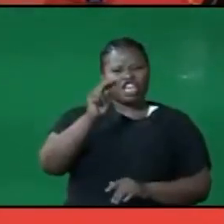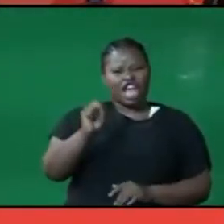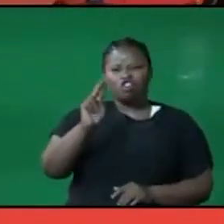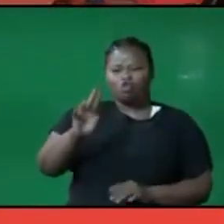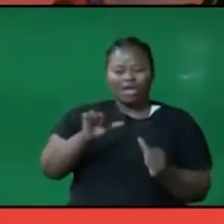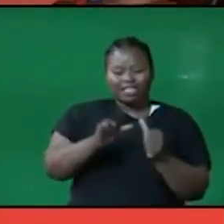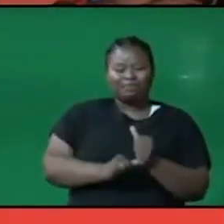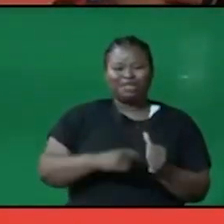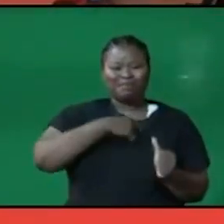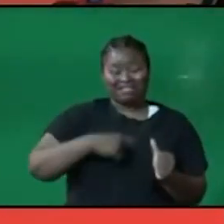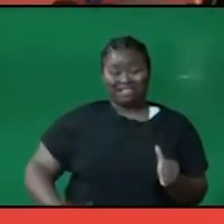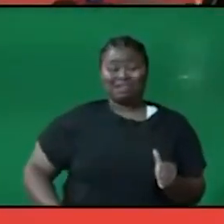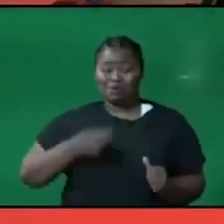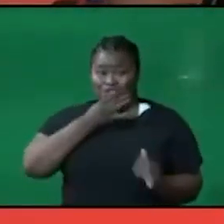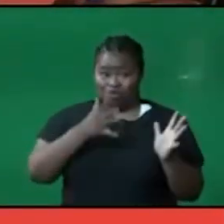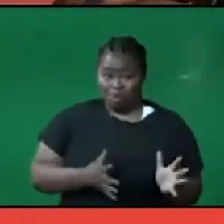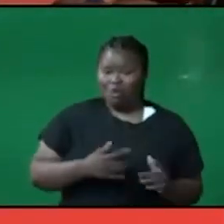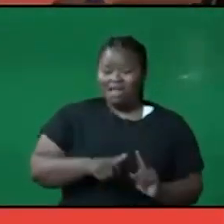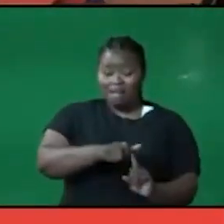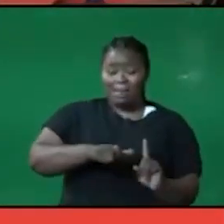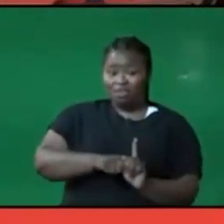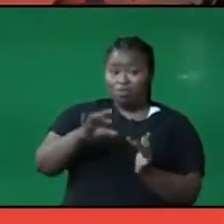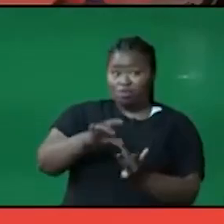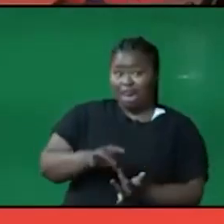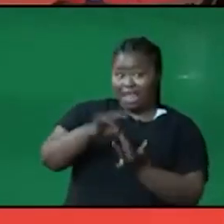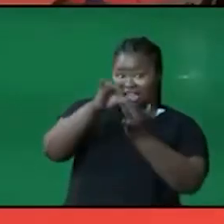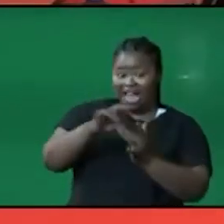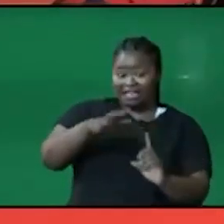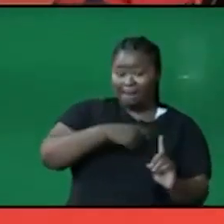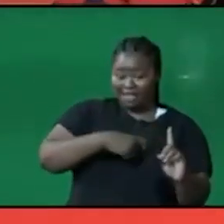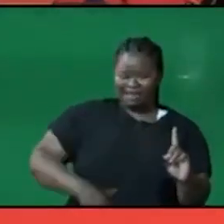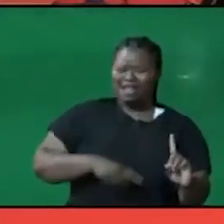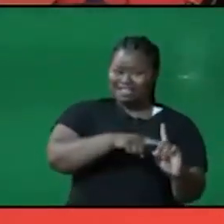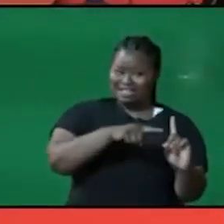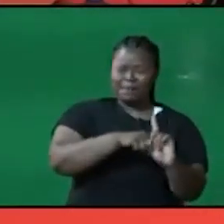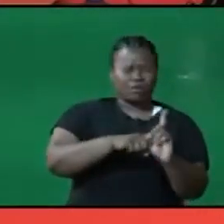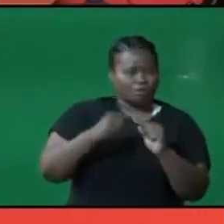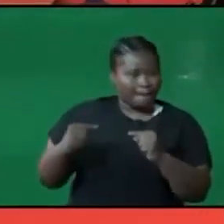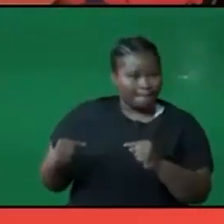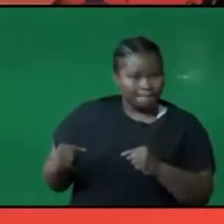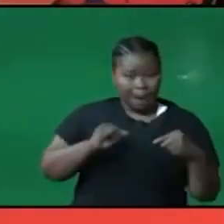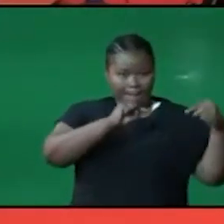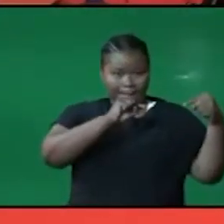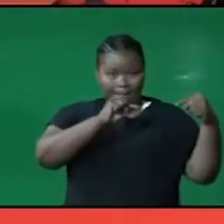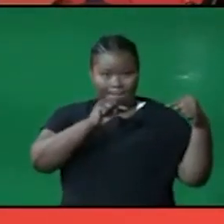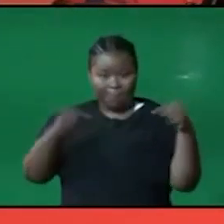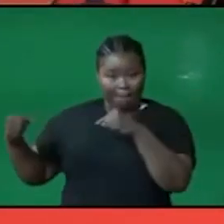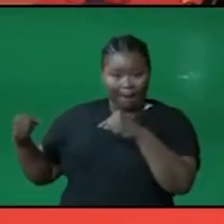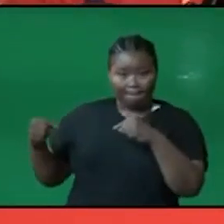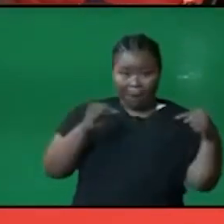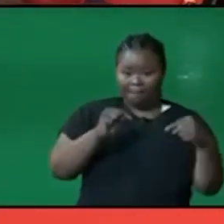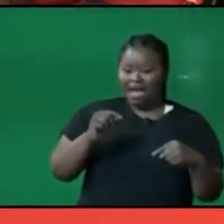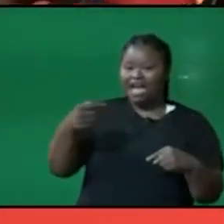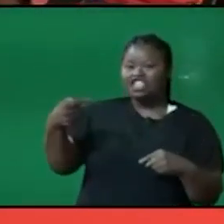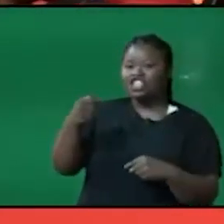deputy president. The person who's going to be elected is a person who's going to fight GNU. That's why I say